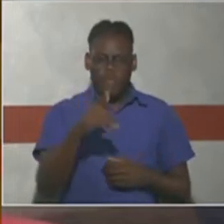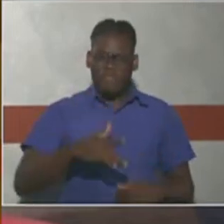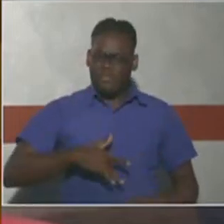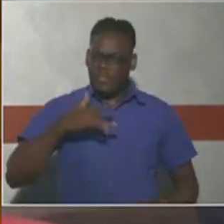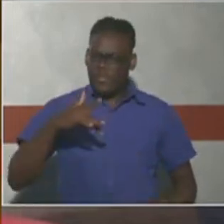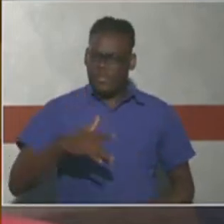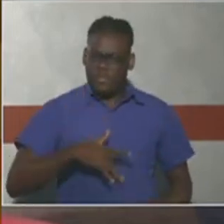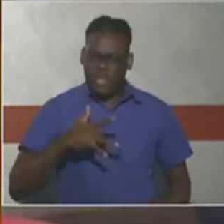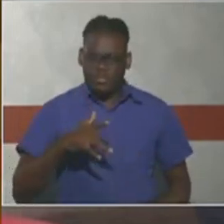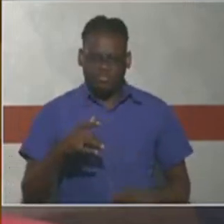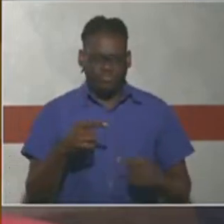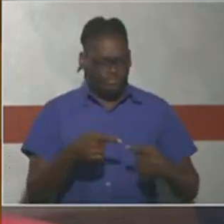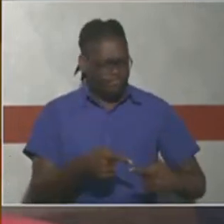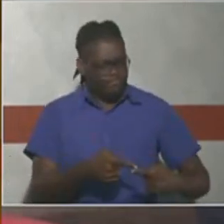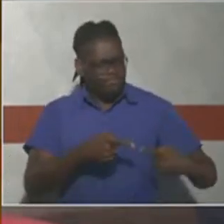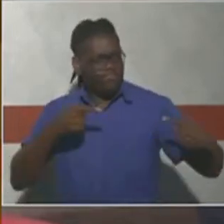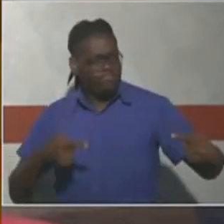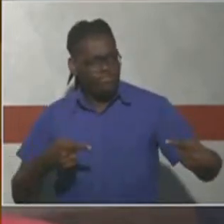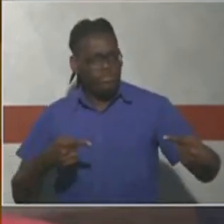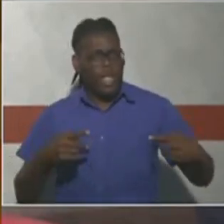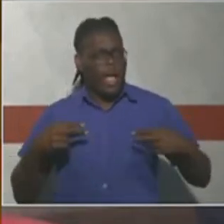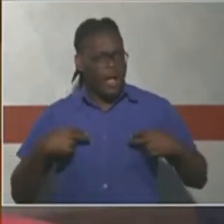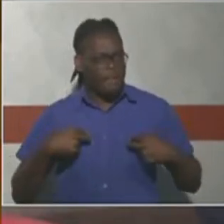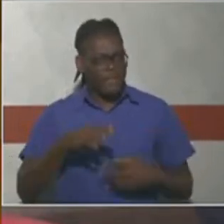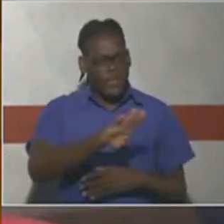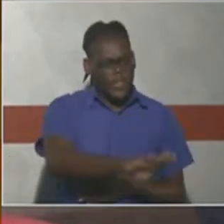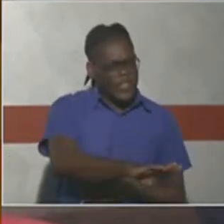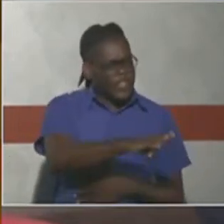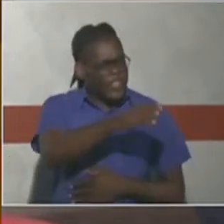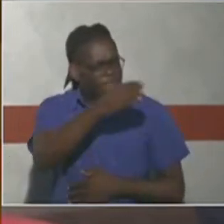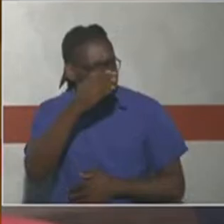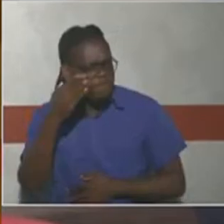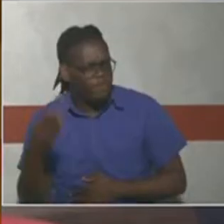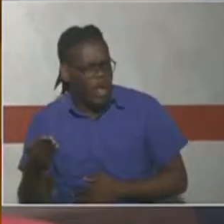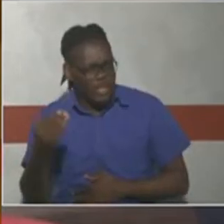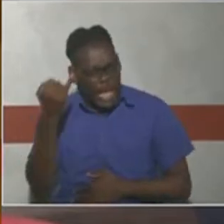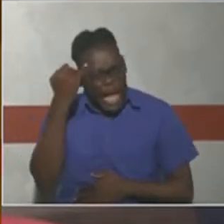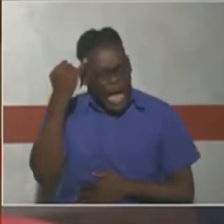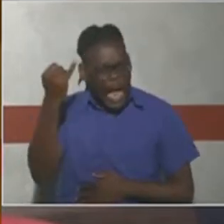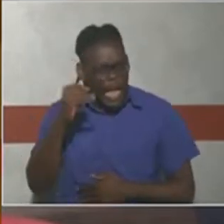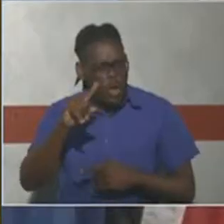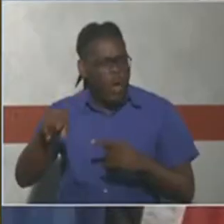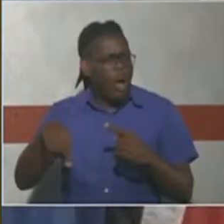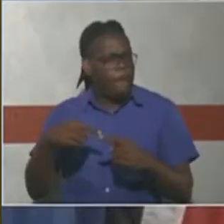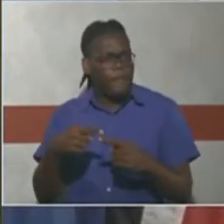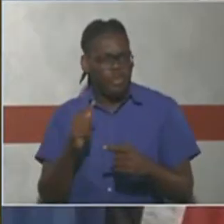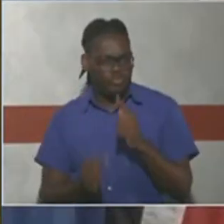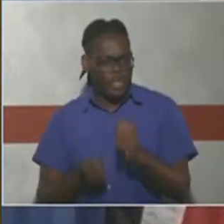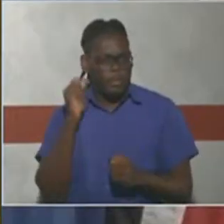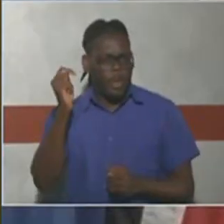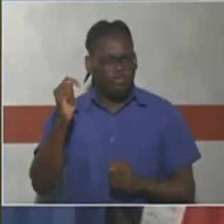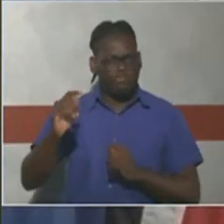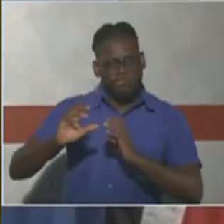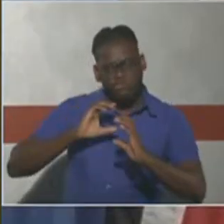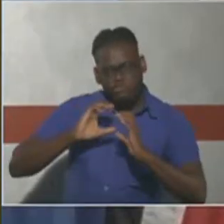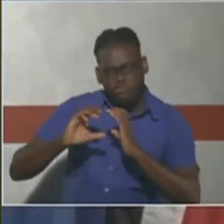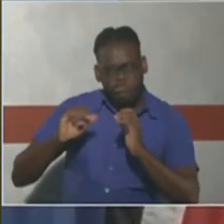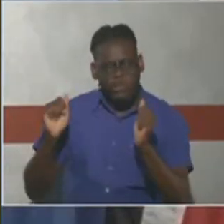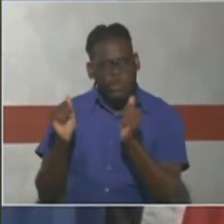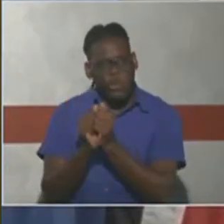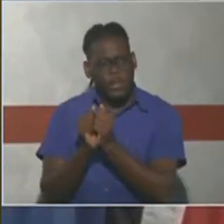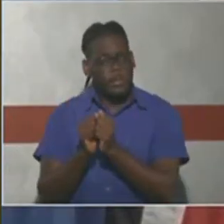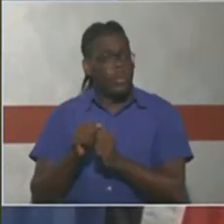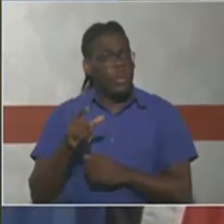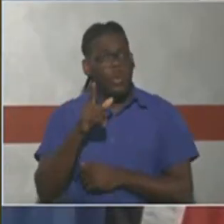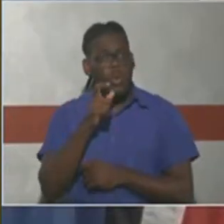in terms of how the relationship should have gone, Maduro and Guaido? Separate the questions and I'll answer them one by one. And I want